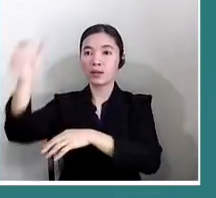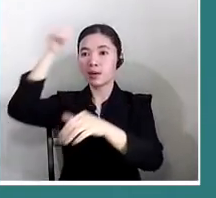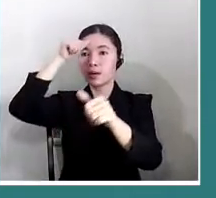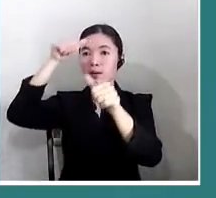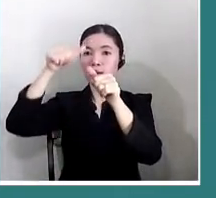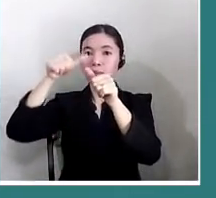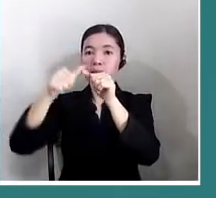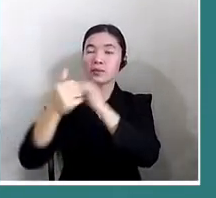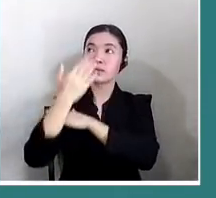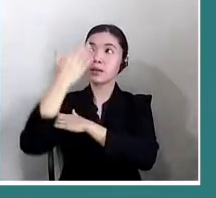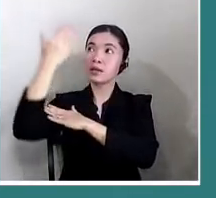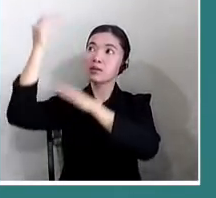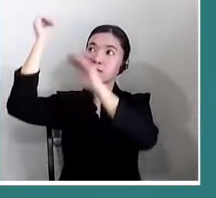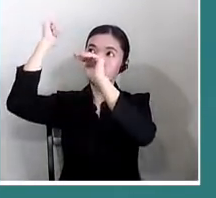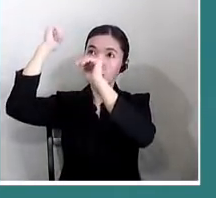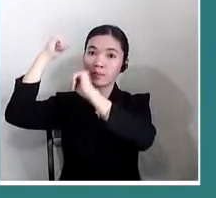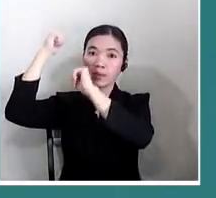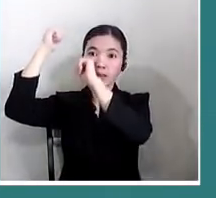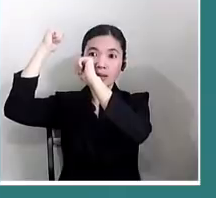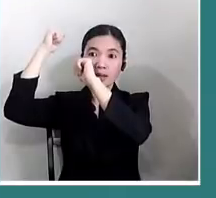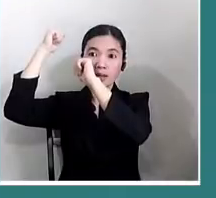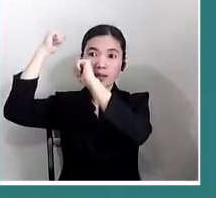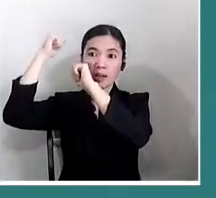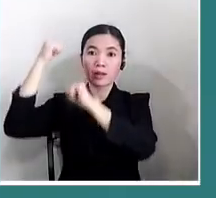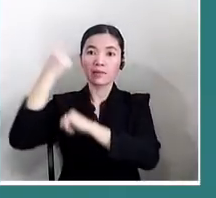remembers His covenant